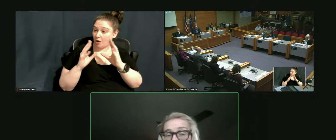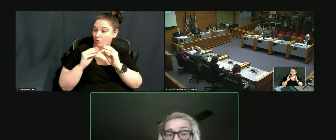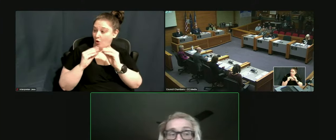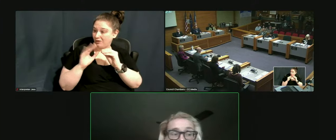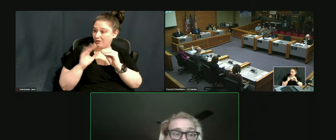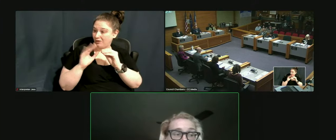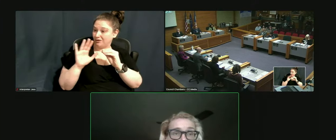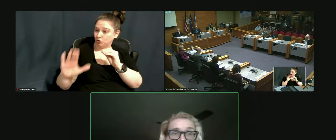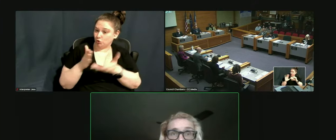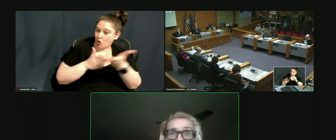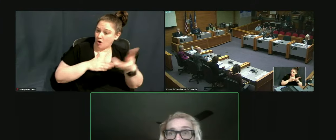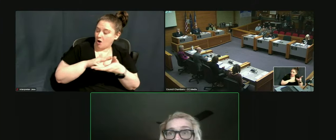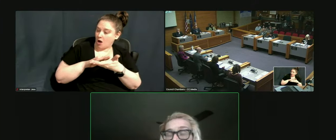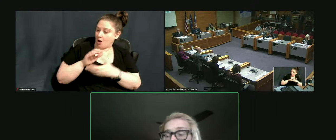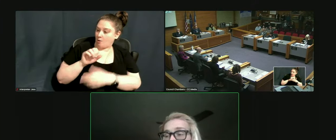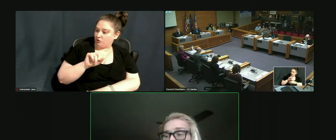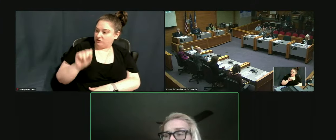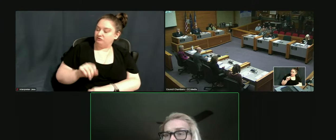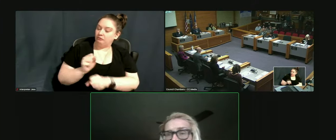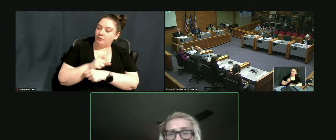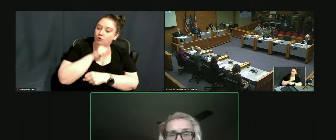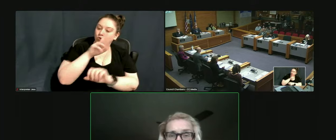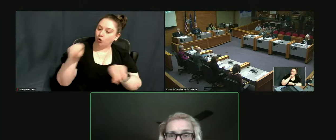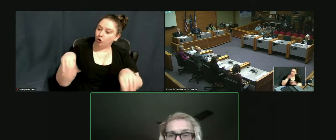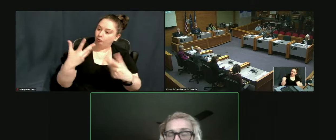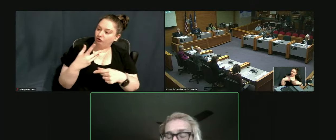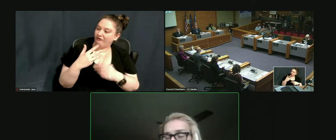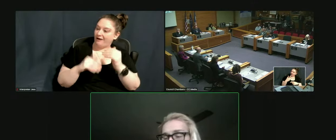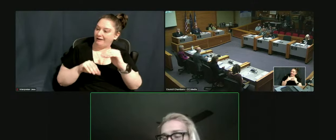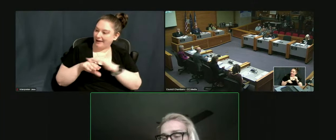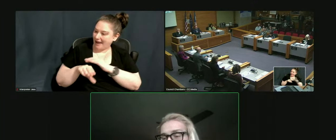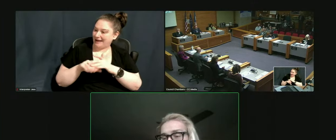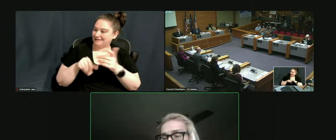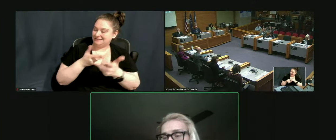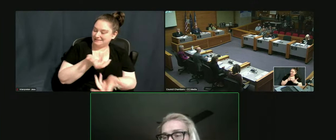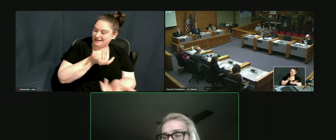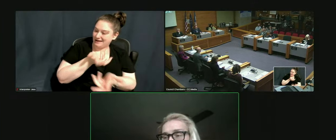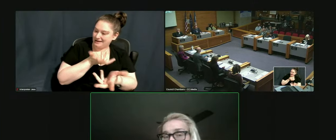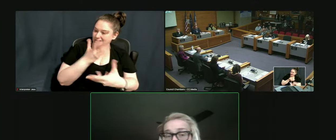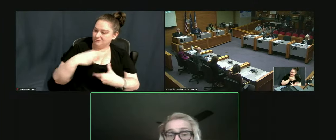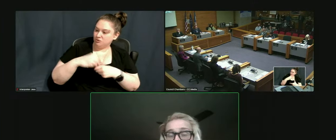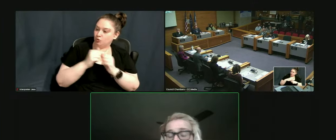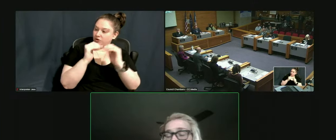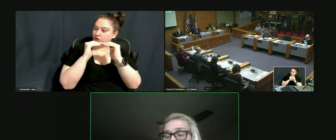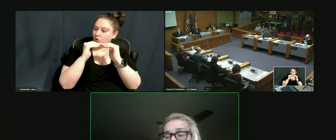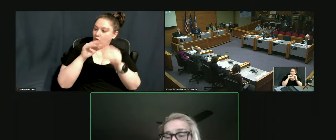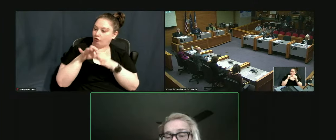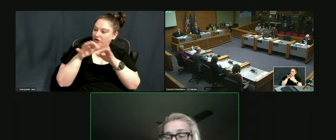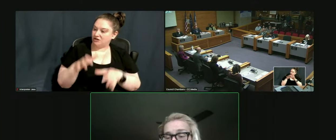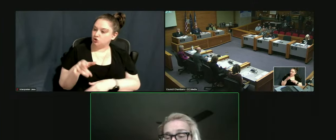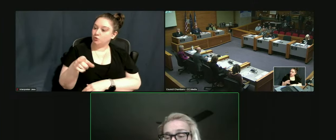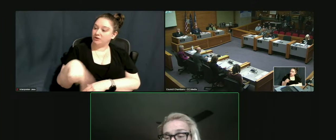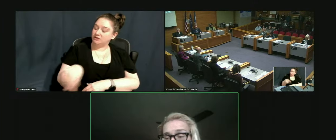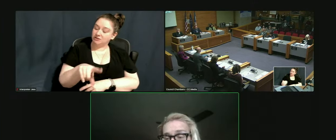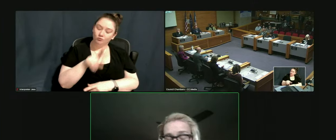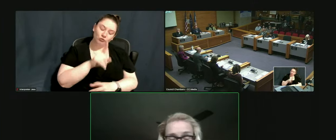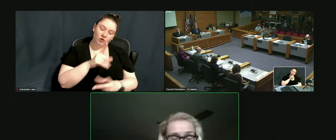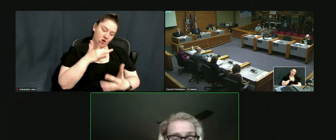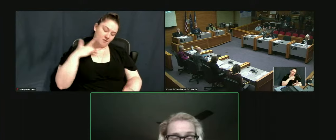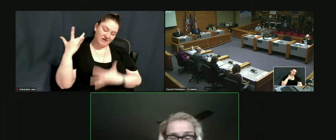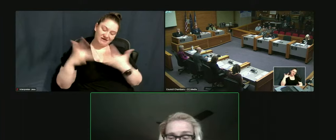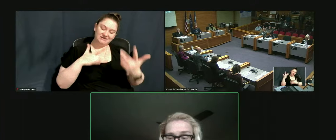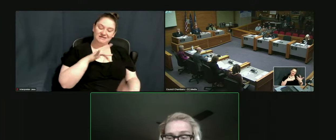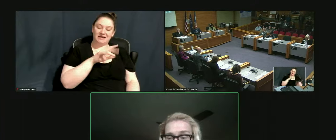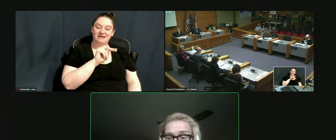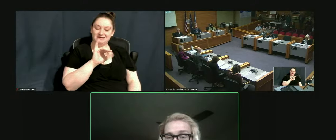that you're providing access and engagement with your constituents. I'm so excited that Councilors Nishioka and